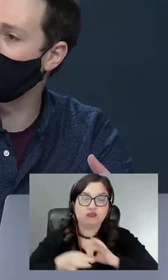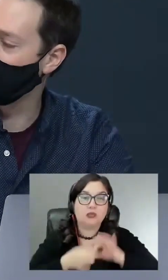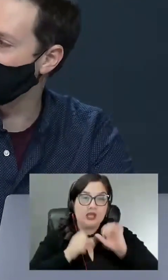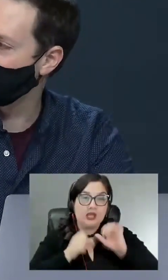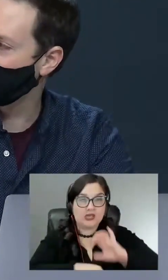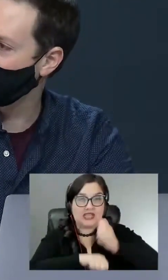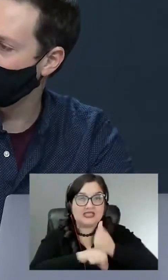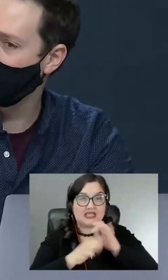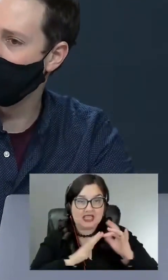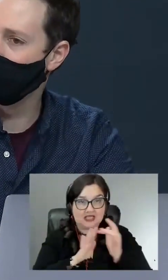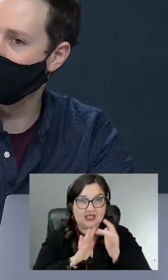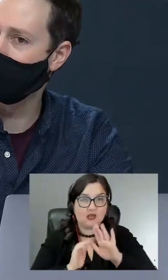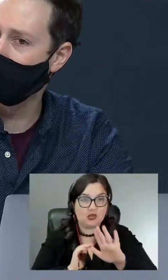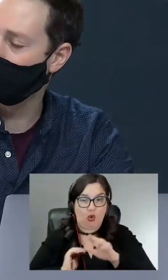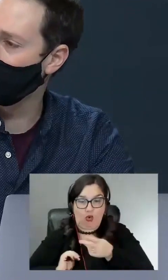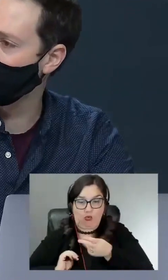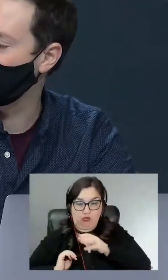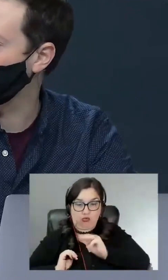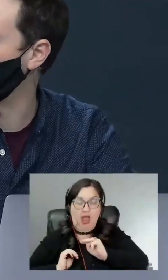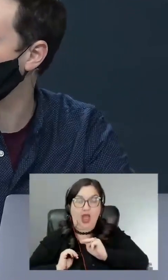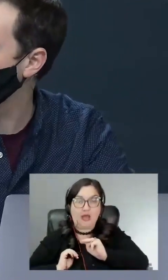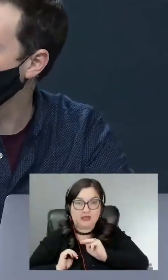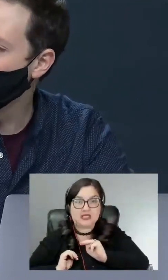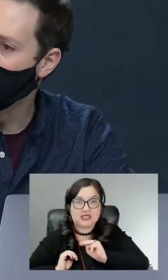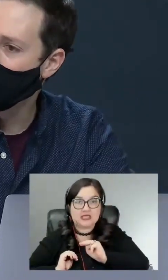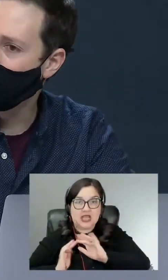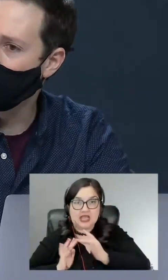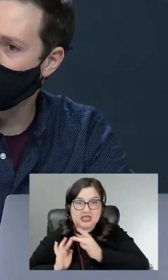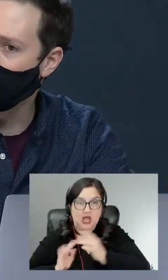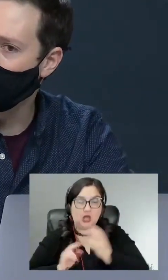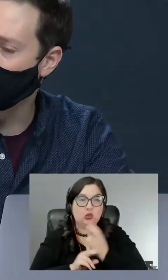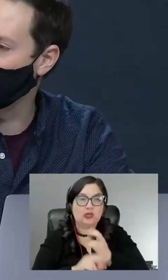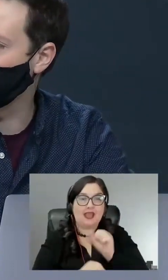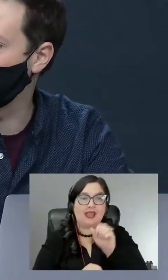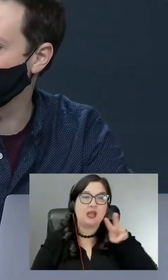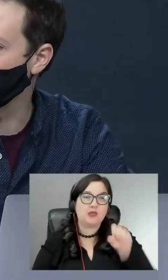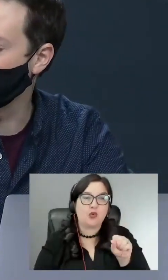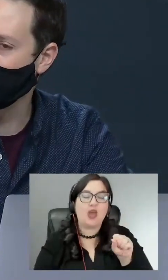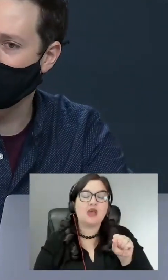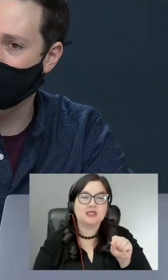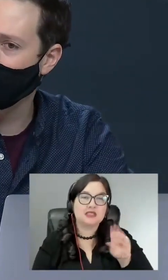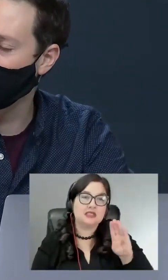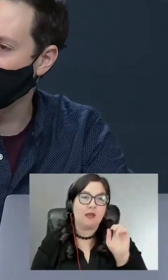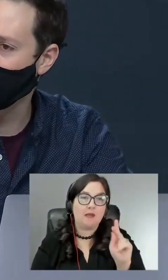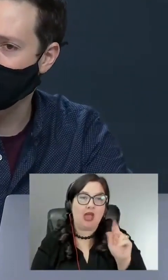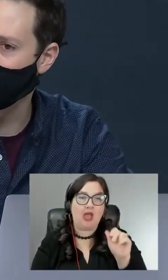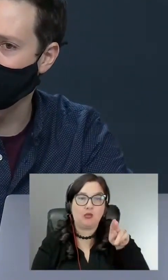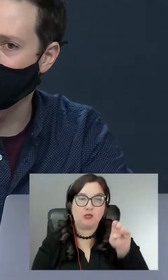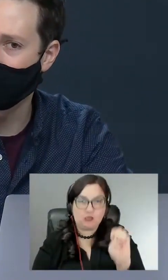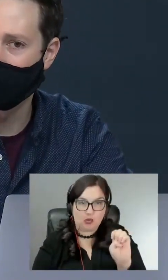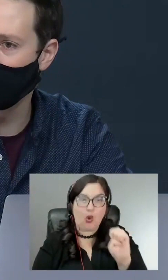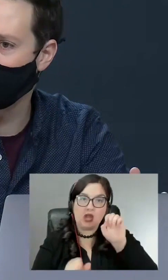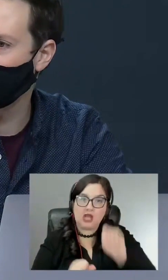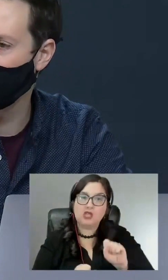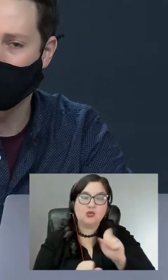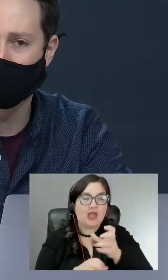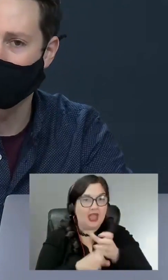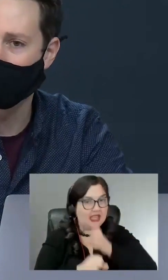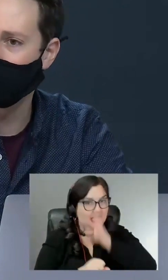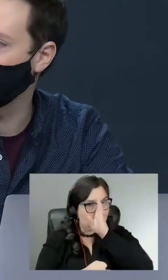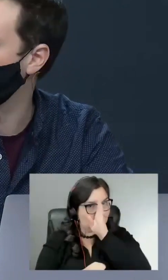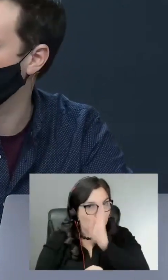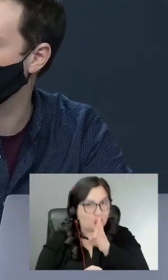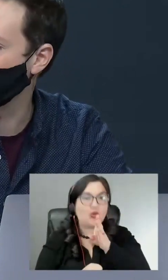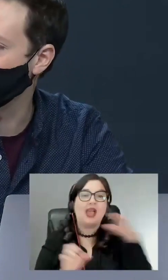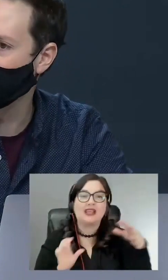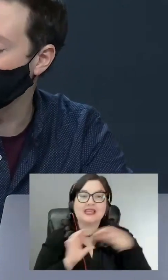your on-premises network using the AWS backbone. So you can basically get a direct connection to any of our over